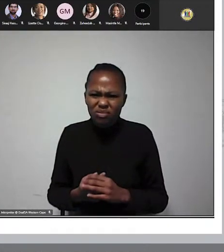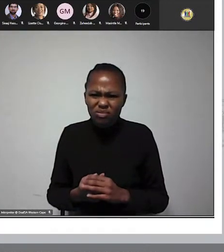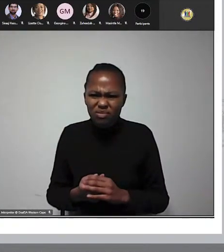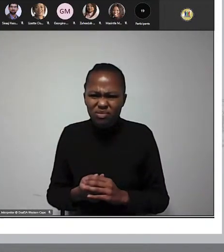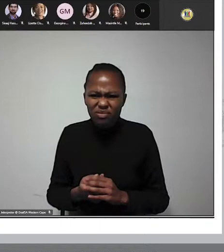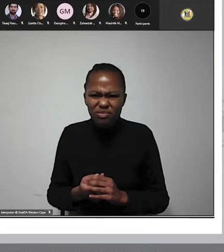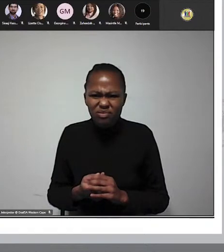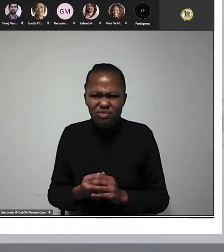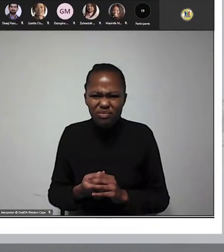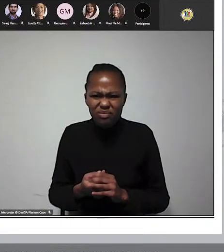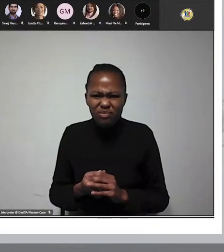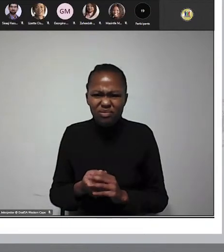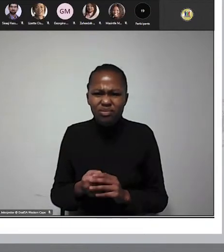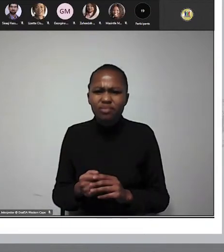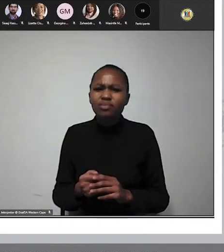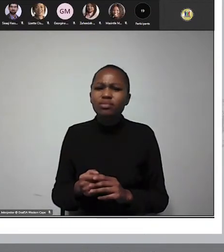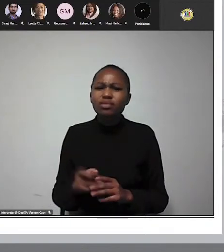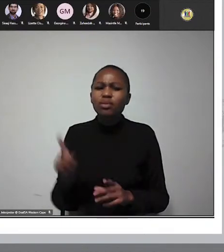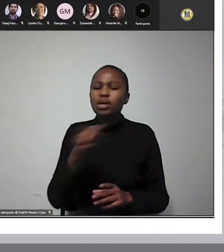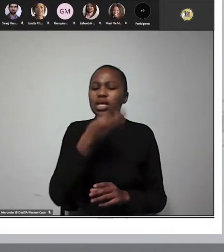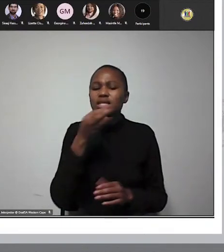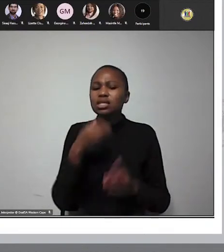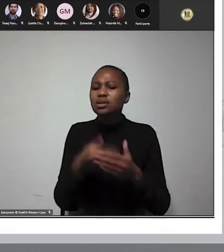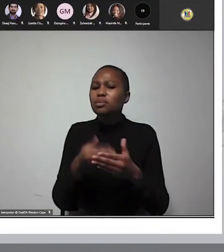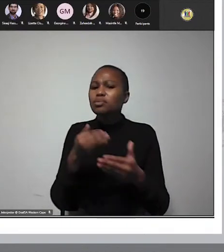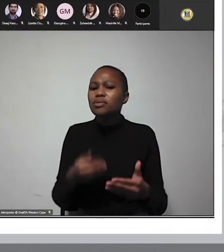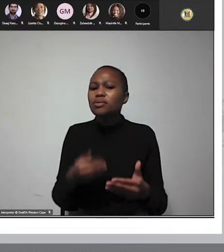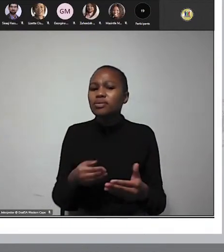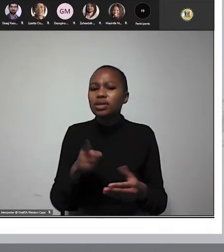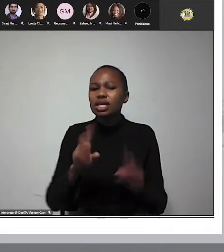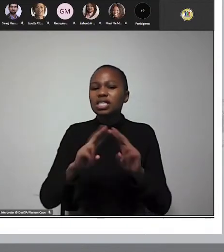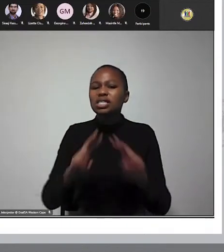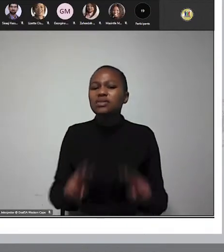I think film was mentioned earlier, so that's a different story. So